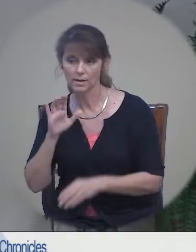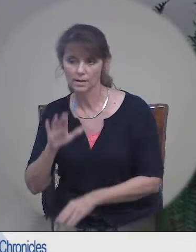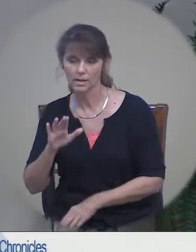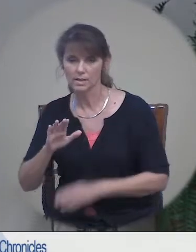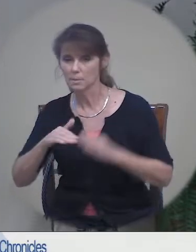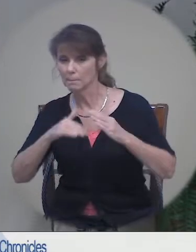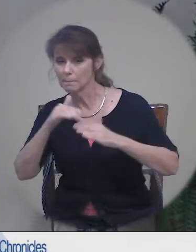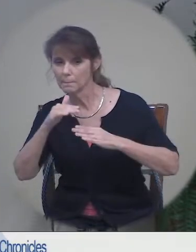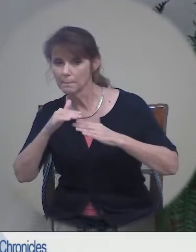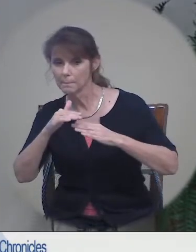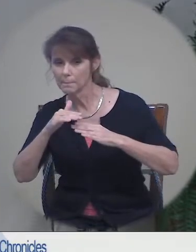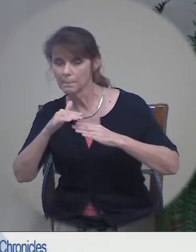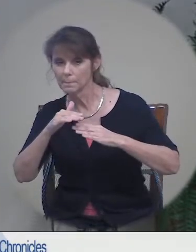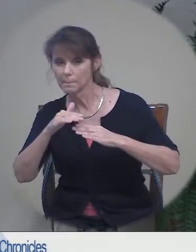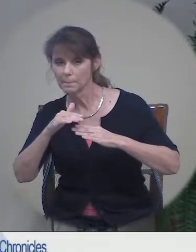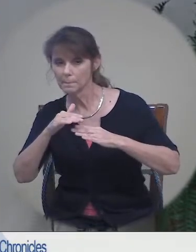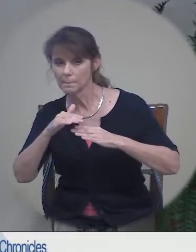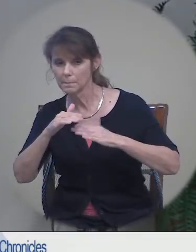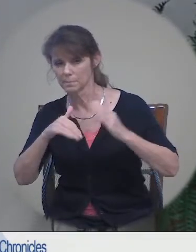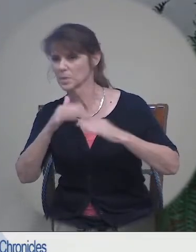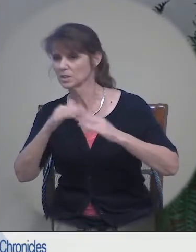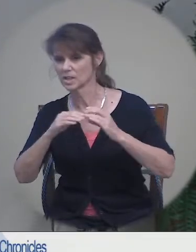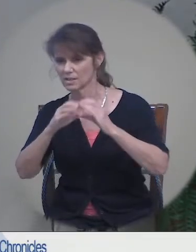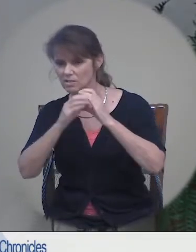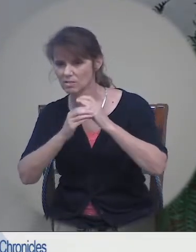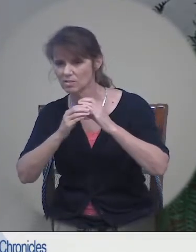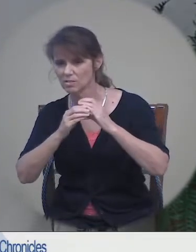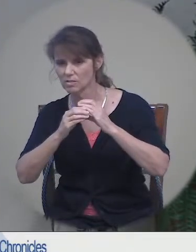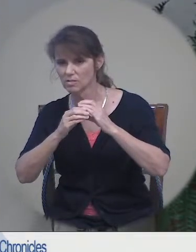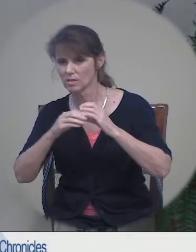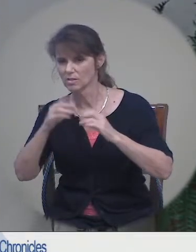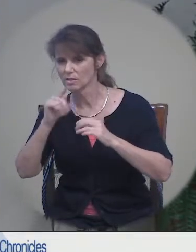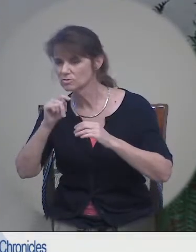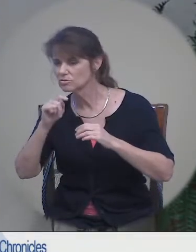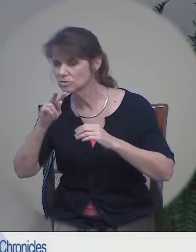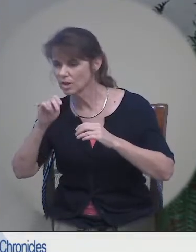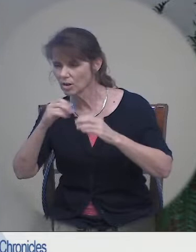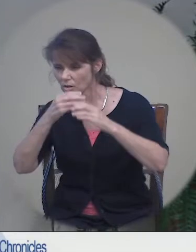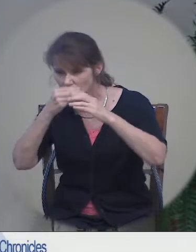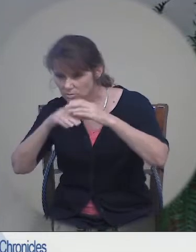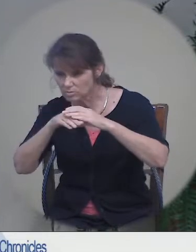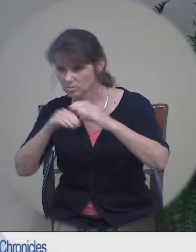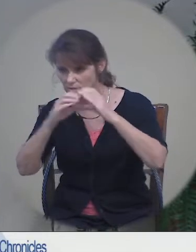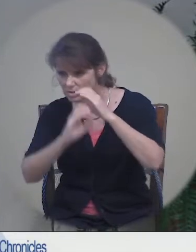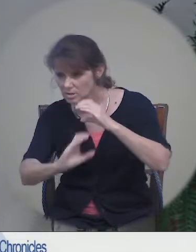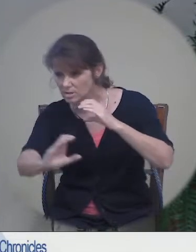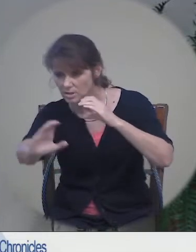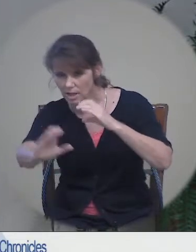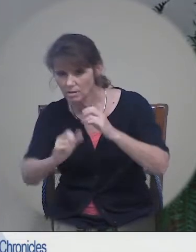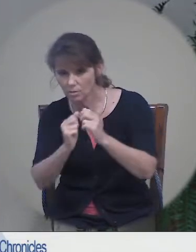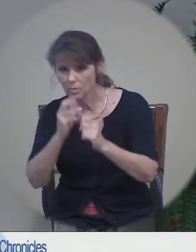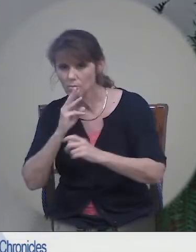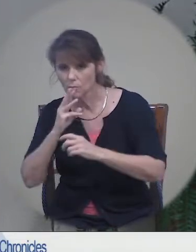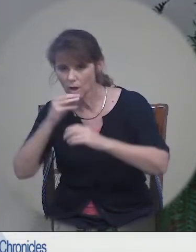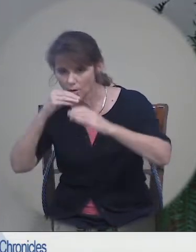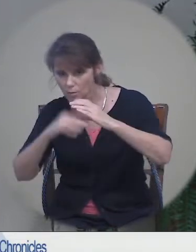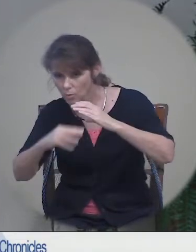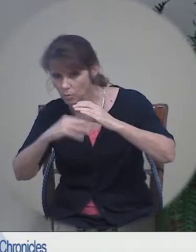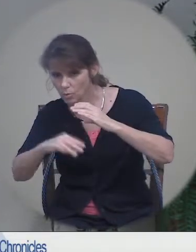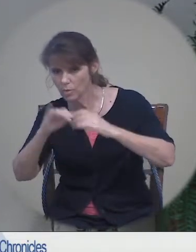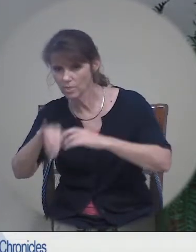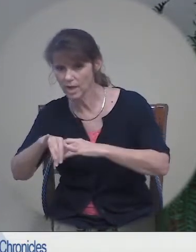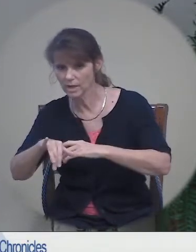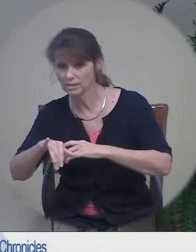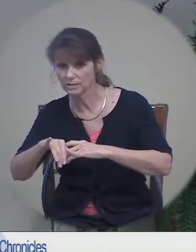building the tunnel or stopping the water. It was Hezekiah who stopped the upper outlet of the waters of Gihon